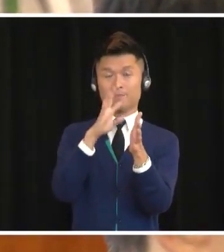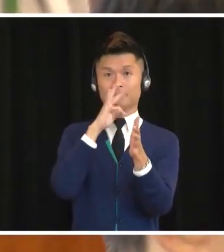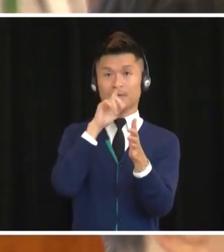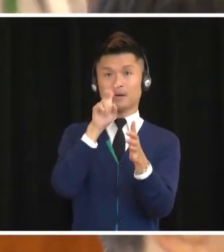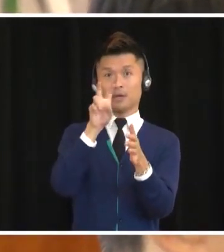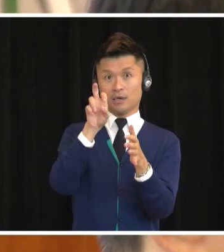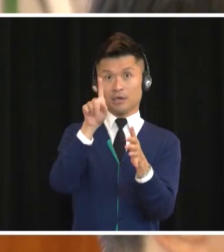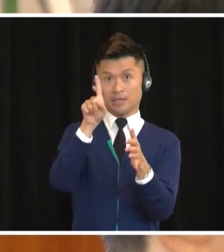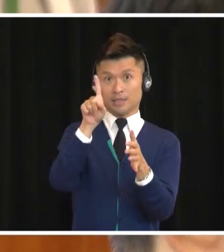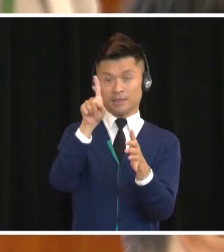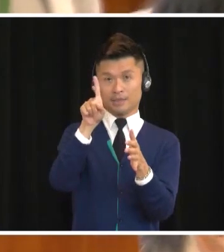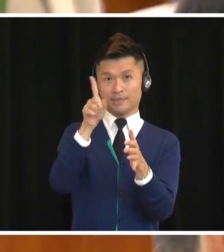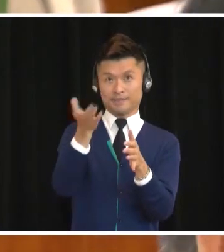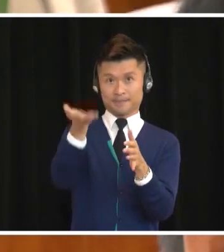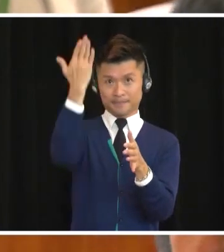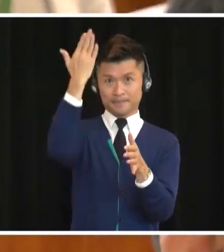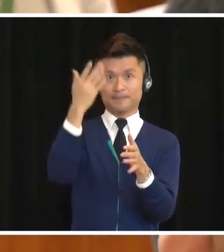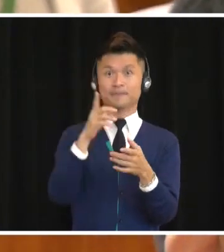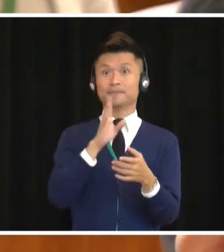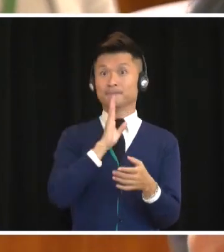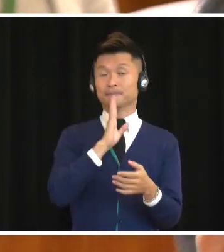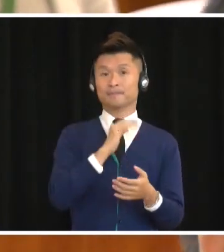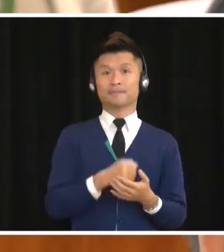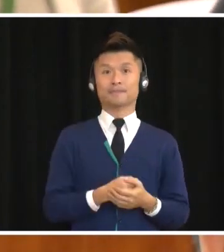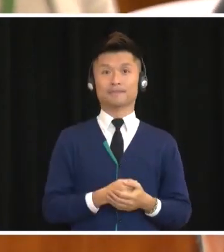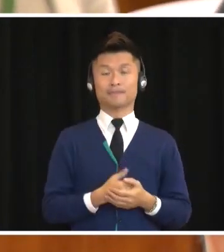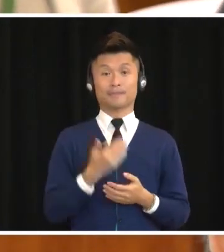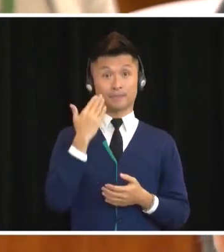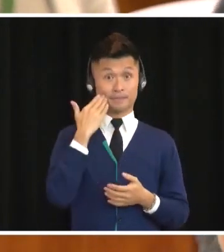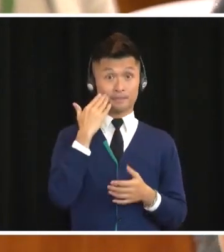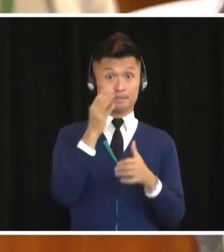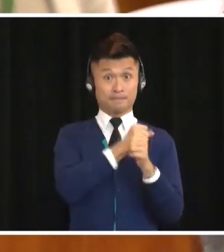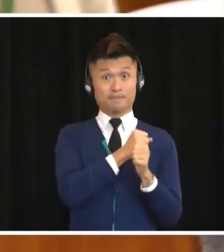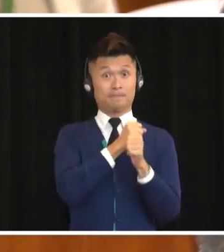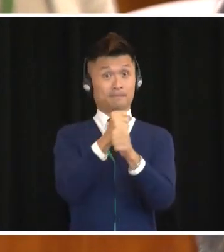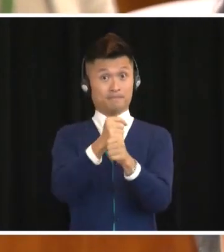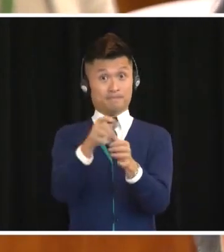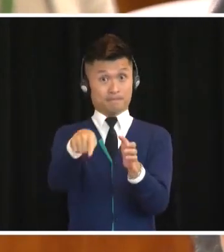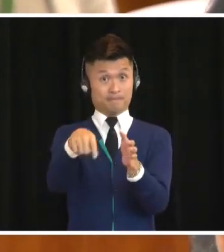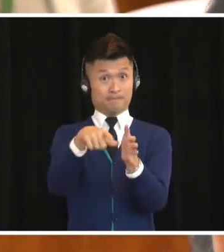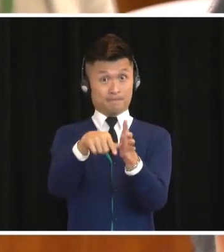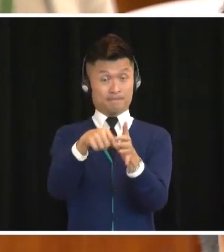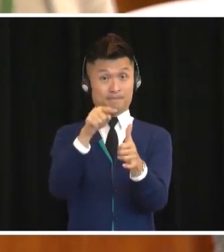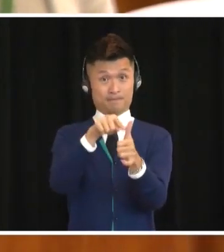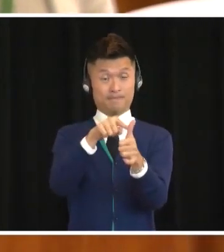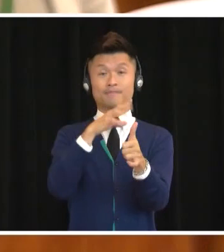he's over 20 years old when he's sent to the prison.